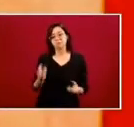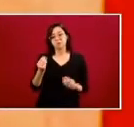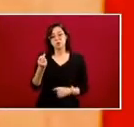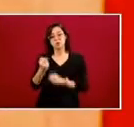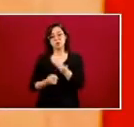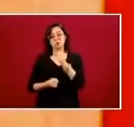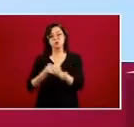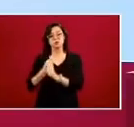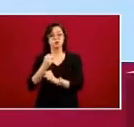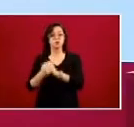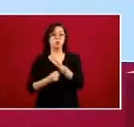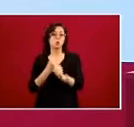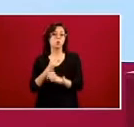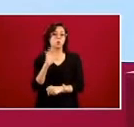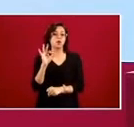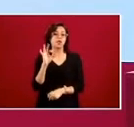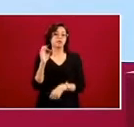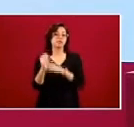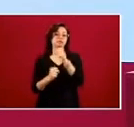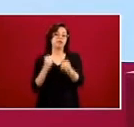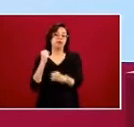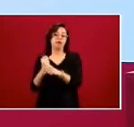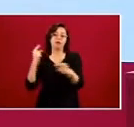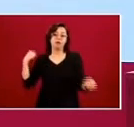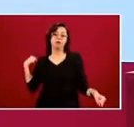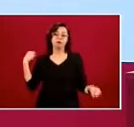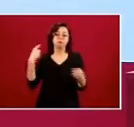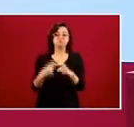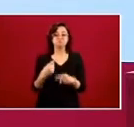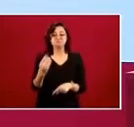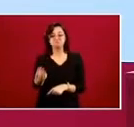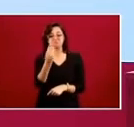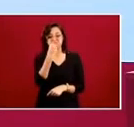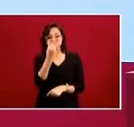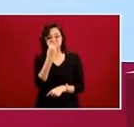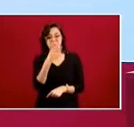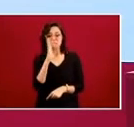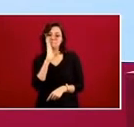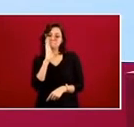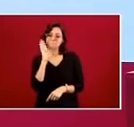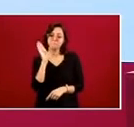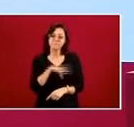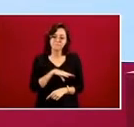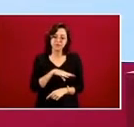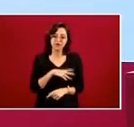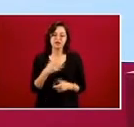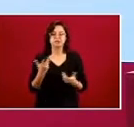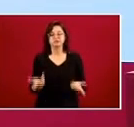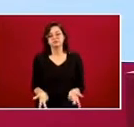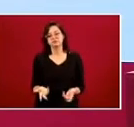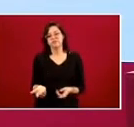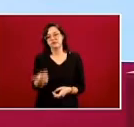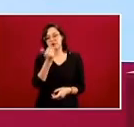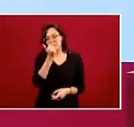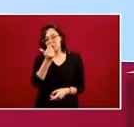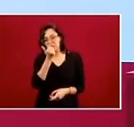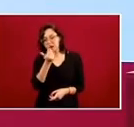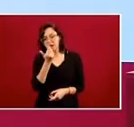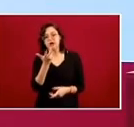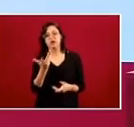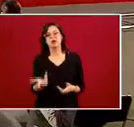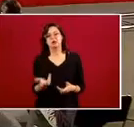overweight or they have some sort of obesity. This is the result of over 4 decades of poor nutrition,